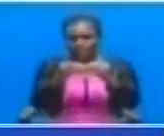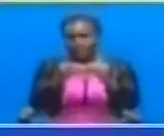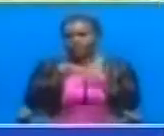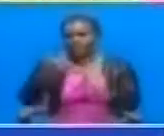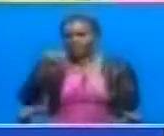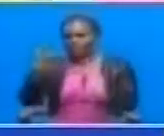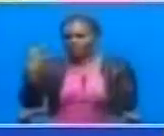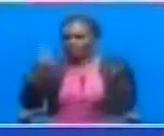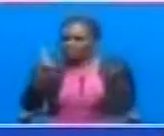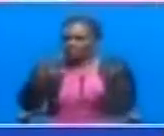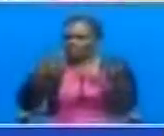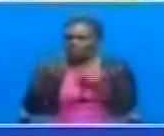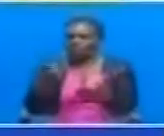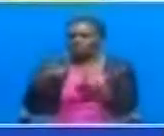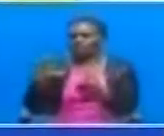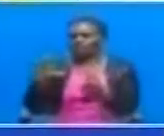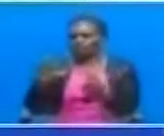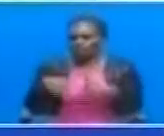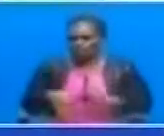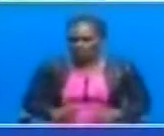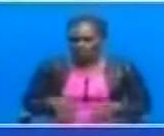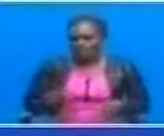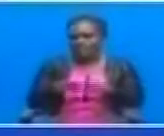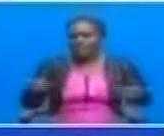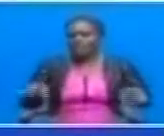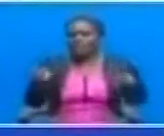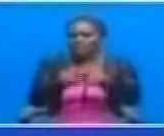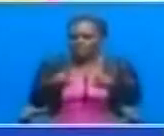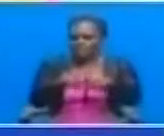or Swaziland, and Algeria, Africa's highest-ranked nation,